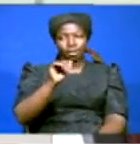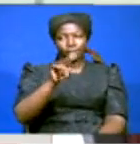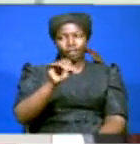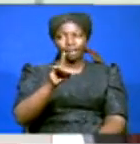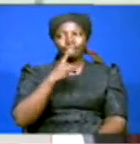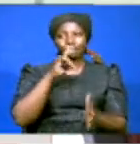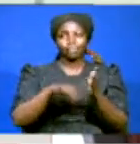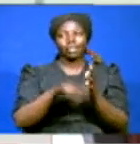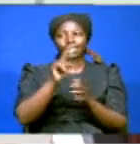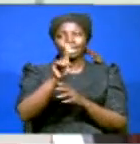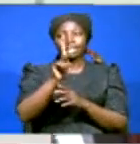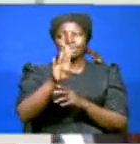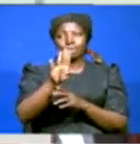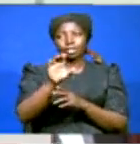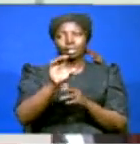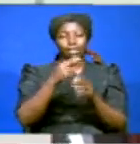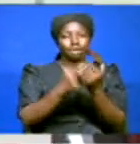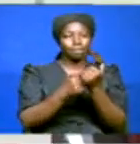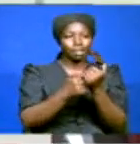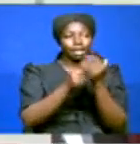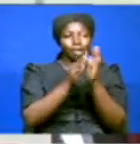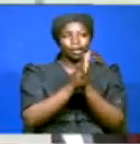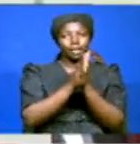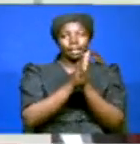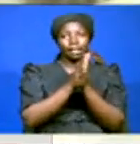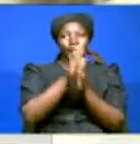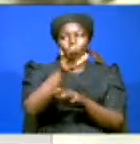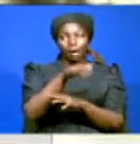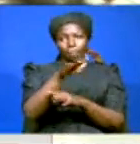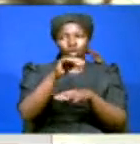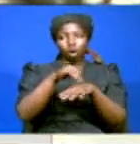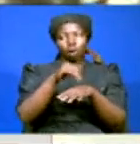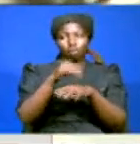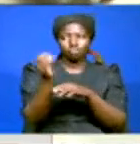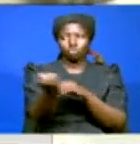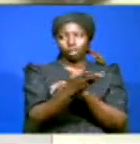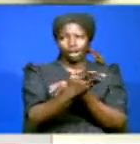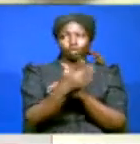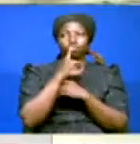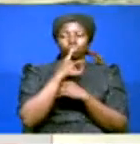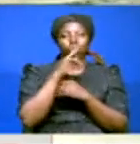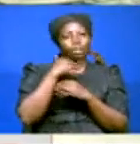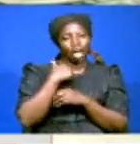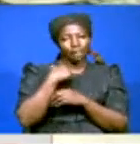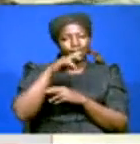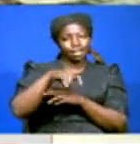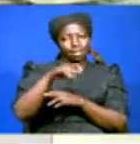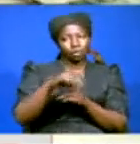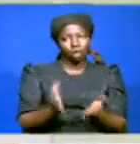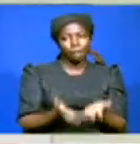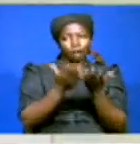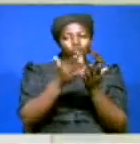is in partnership with the Parliamentary Service Commission in terms of broadcasting, and there is need to improve the signal coverage of